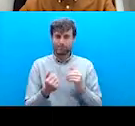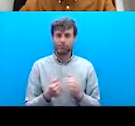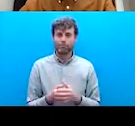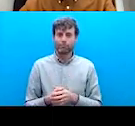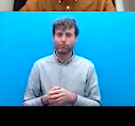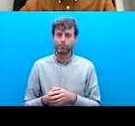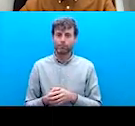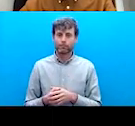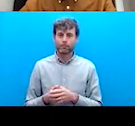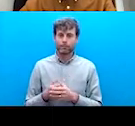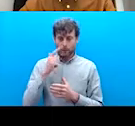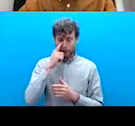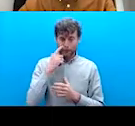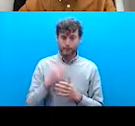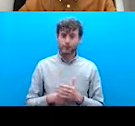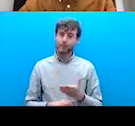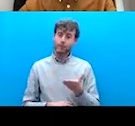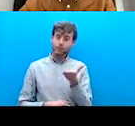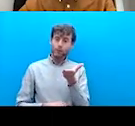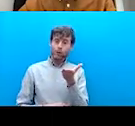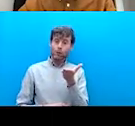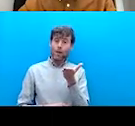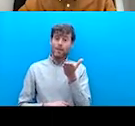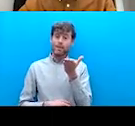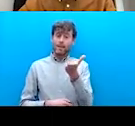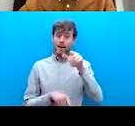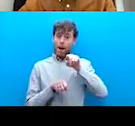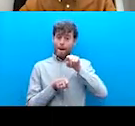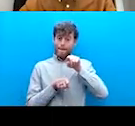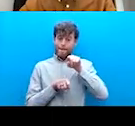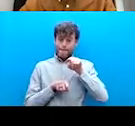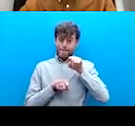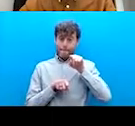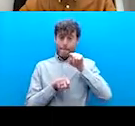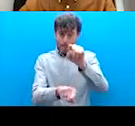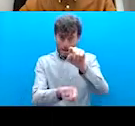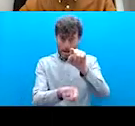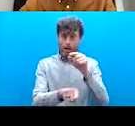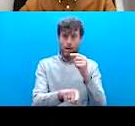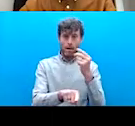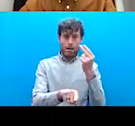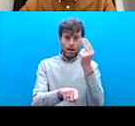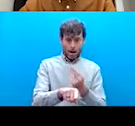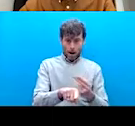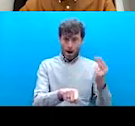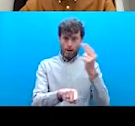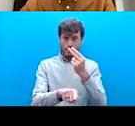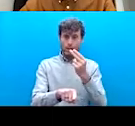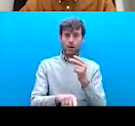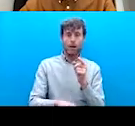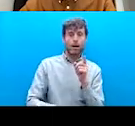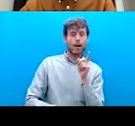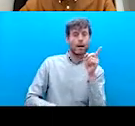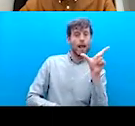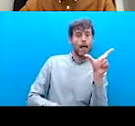context of the parallel architecture, why there are two successive grammar-related ERP components, the LAN and